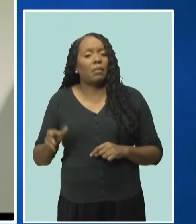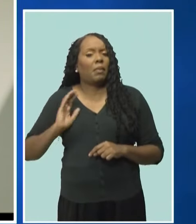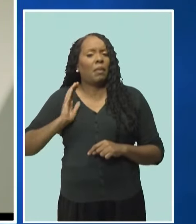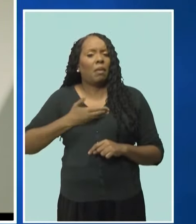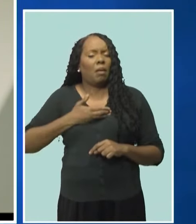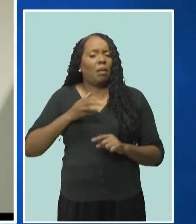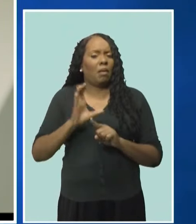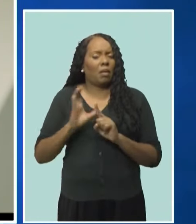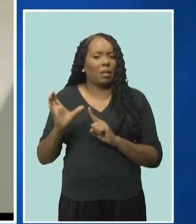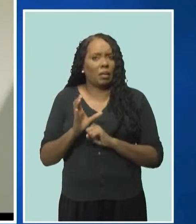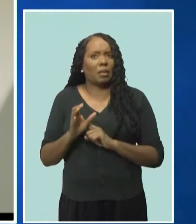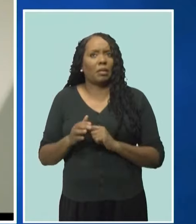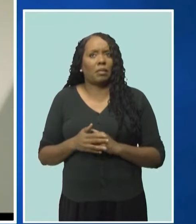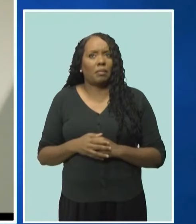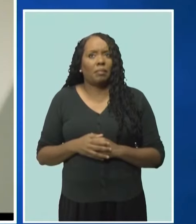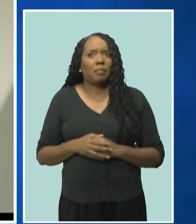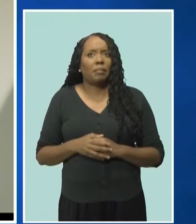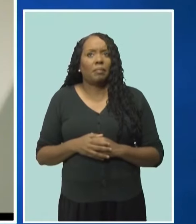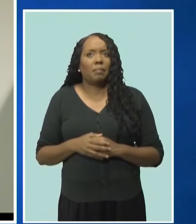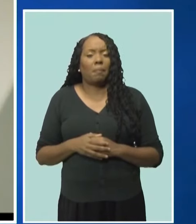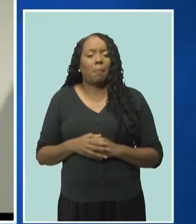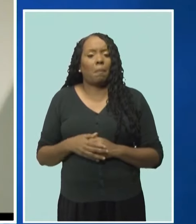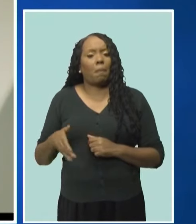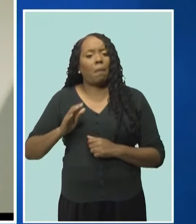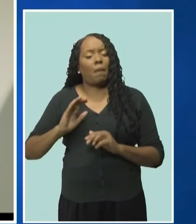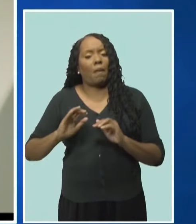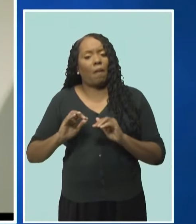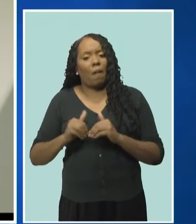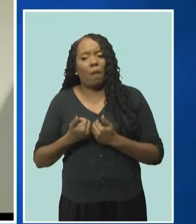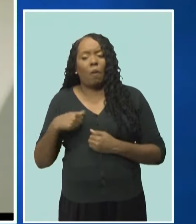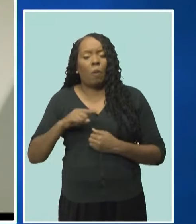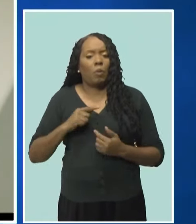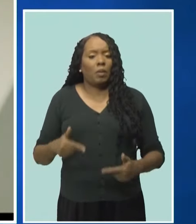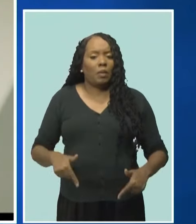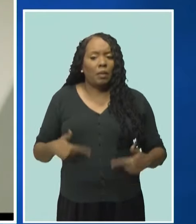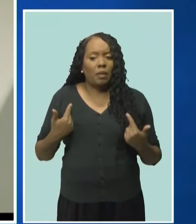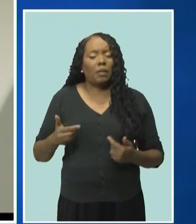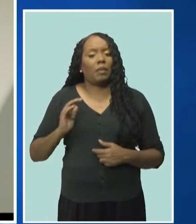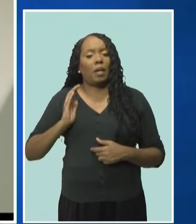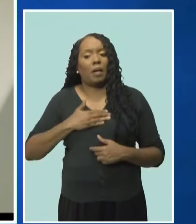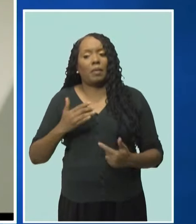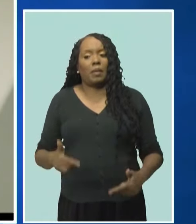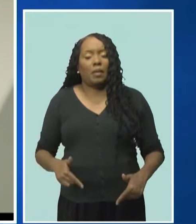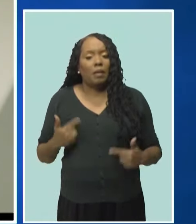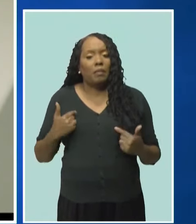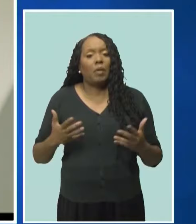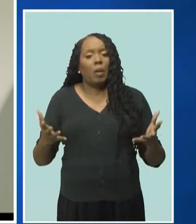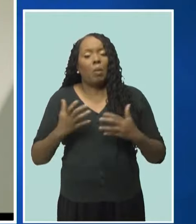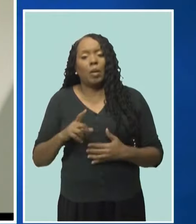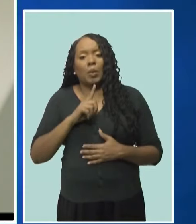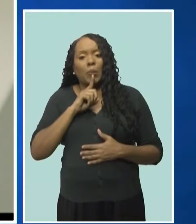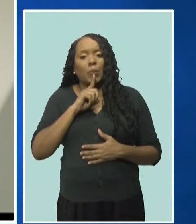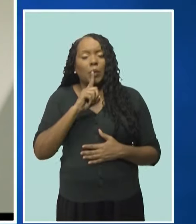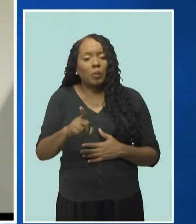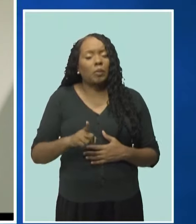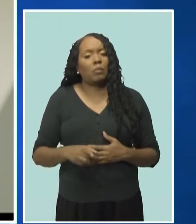culture. It must be about our way of life, because that is the authenticity that attracts everyone. It